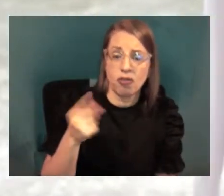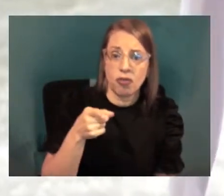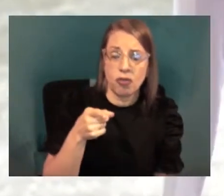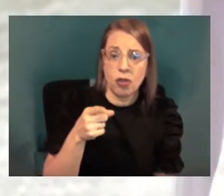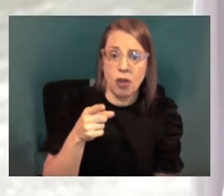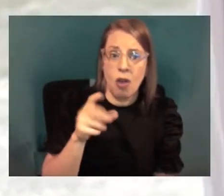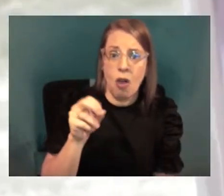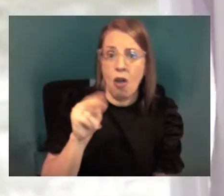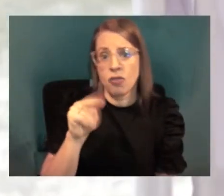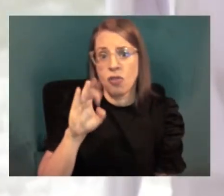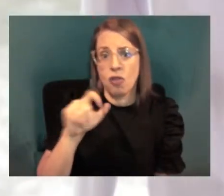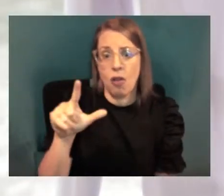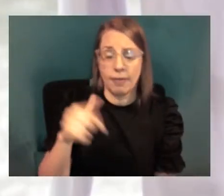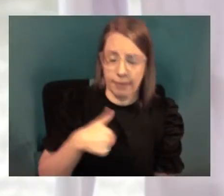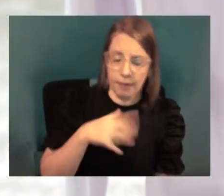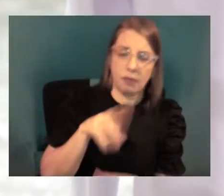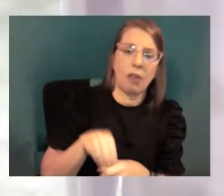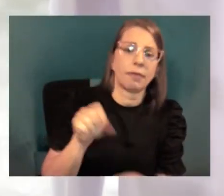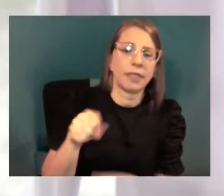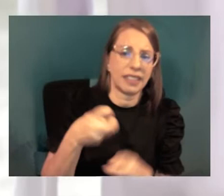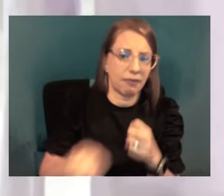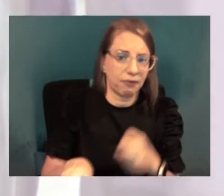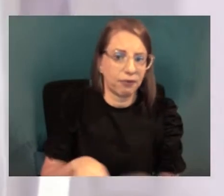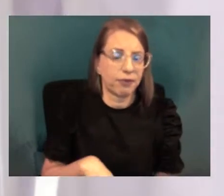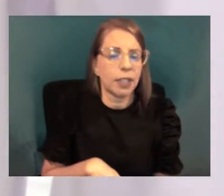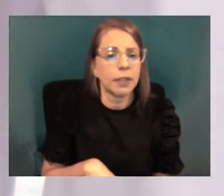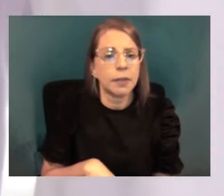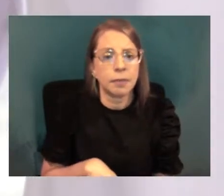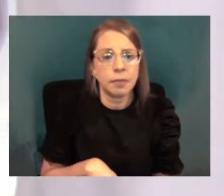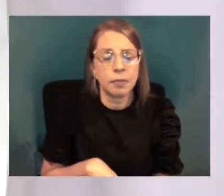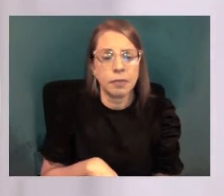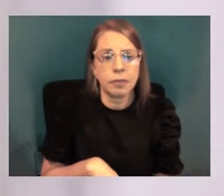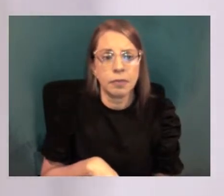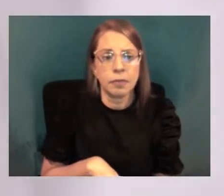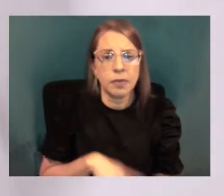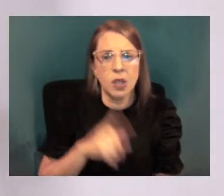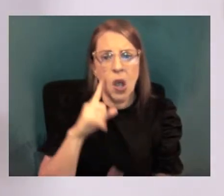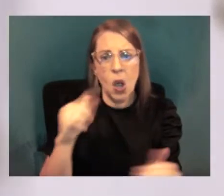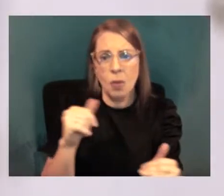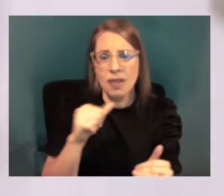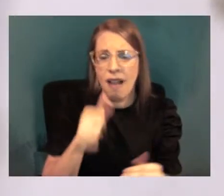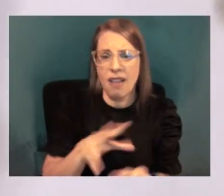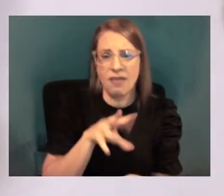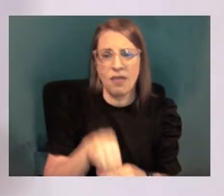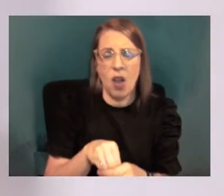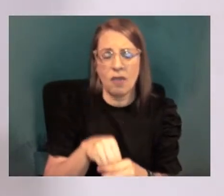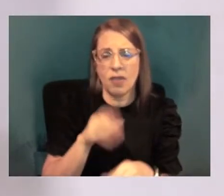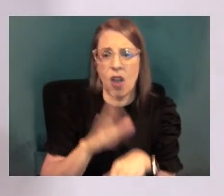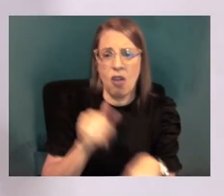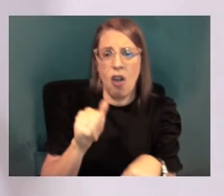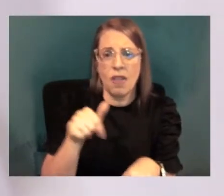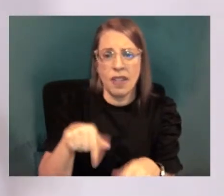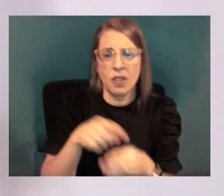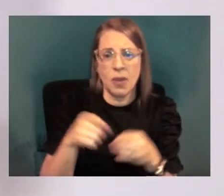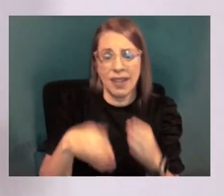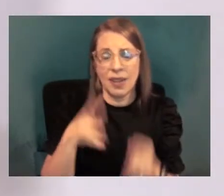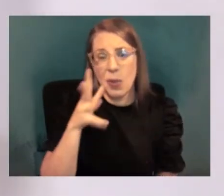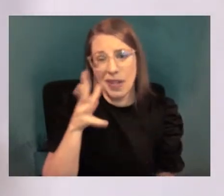yes. Yeah, that's tough. That is tough. I hope you don't Absolutely have to tough. take call this weekend. That's going to be a big one. Right, whoever will be Yeah. busy.